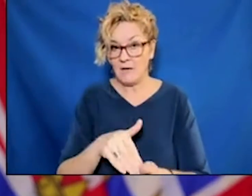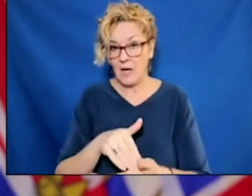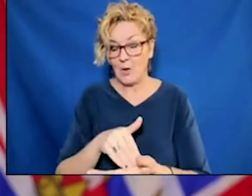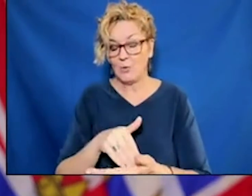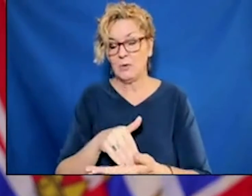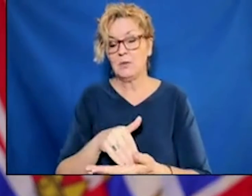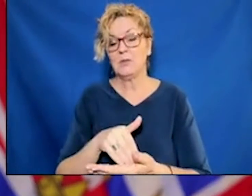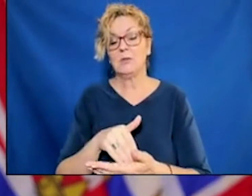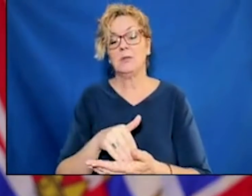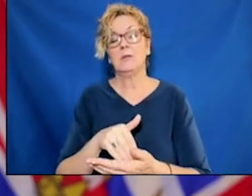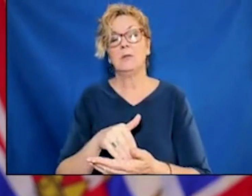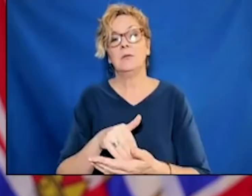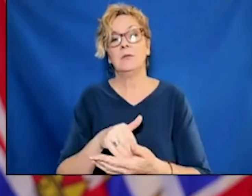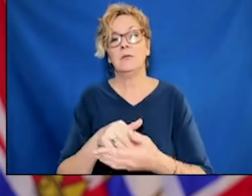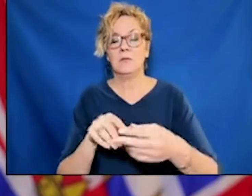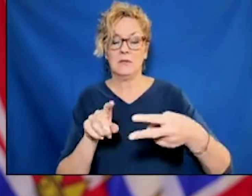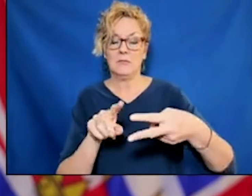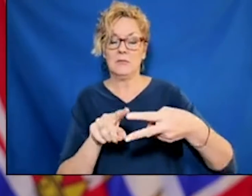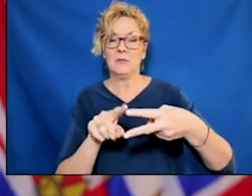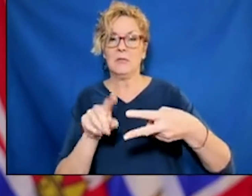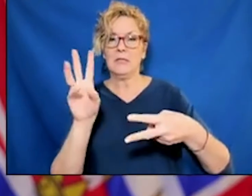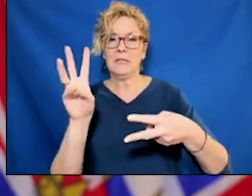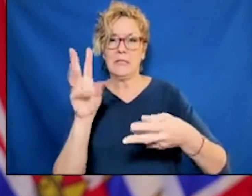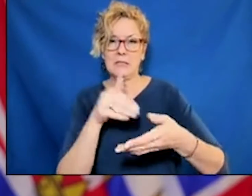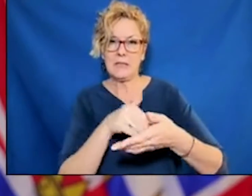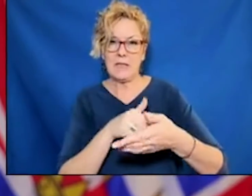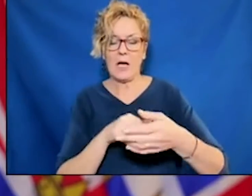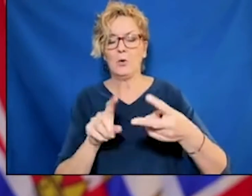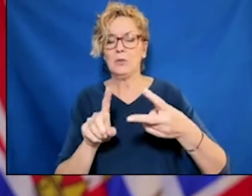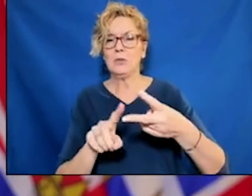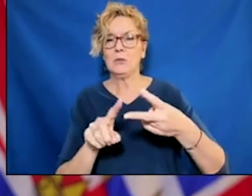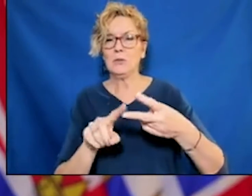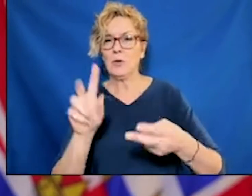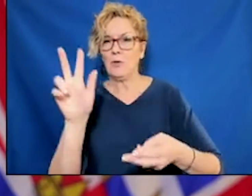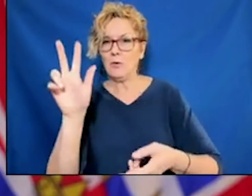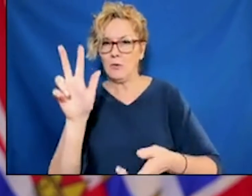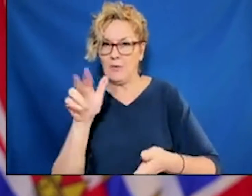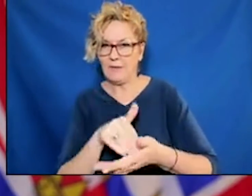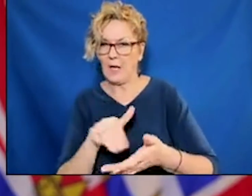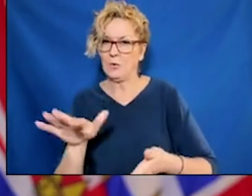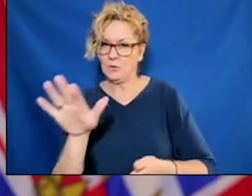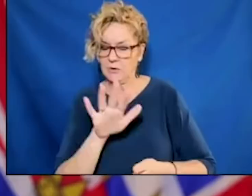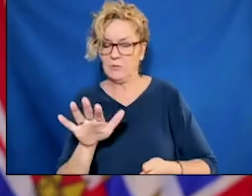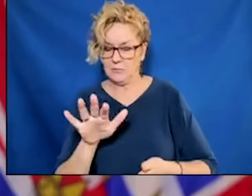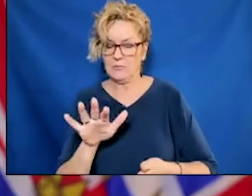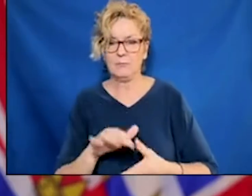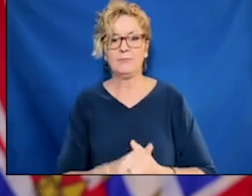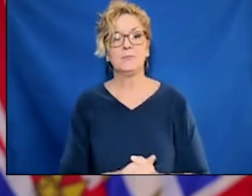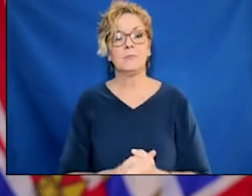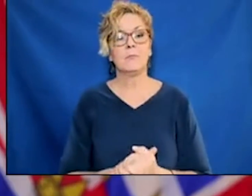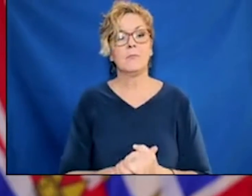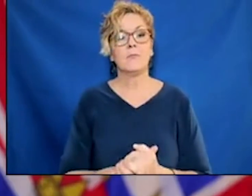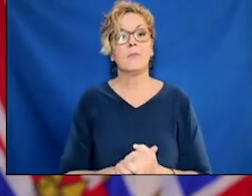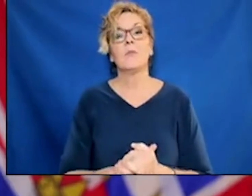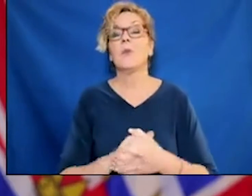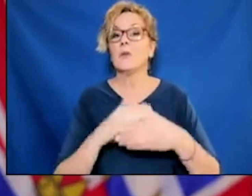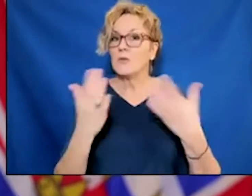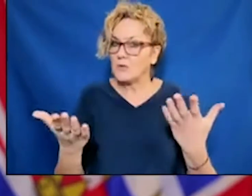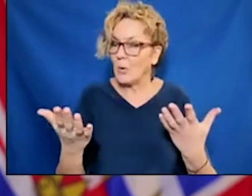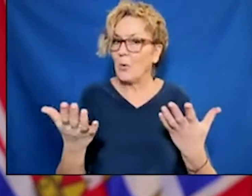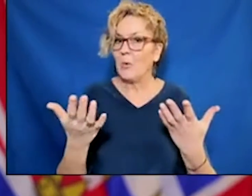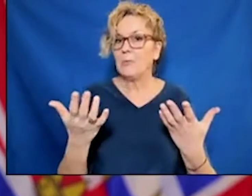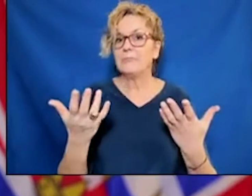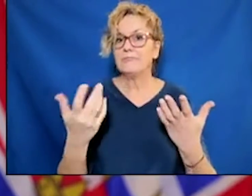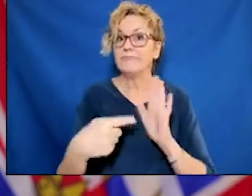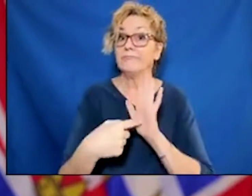9,695 doses, 6,679 of the Pfizer vaccine, and 3,016 doses of Moderna vaccine.